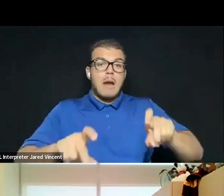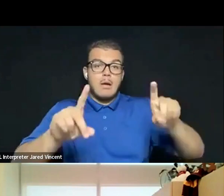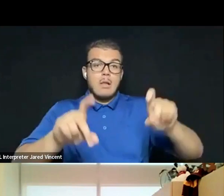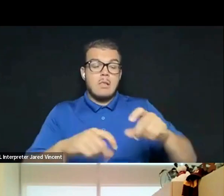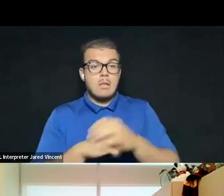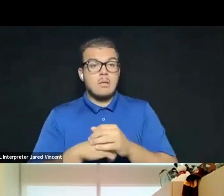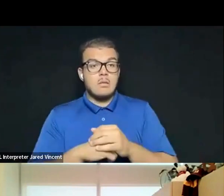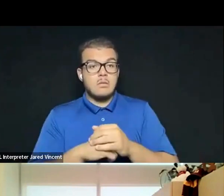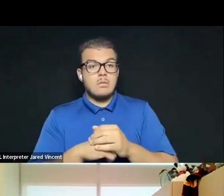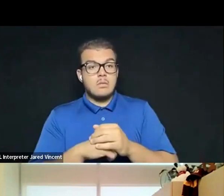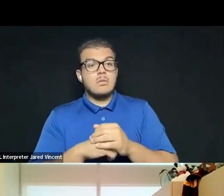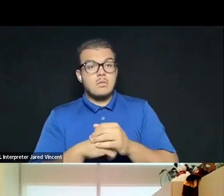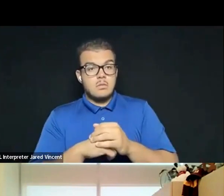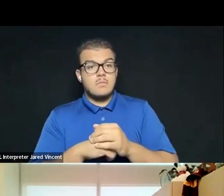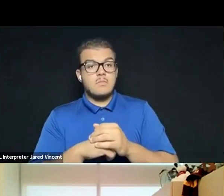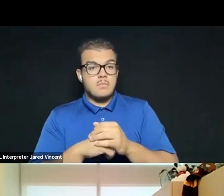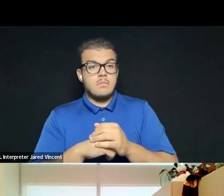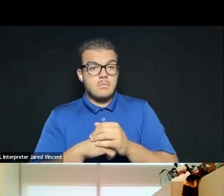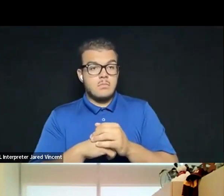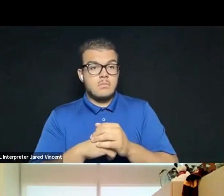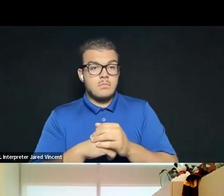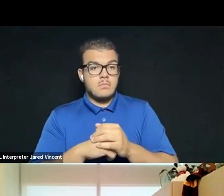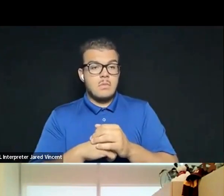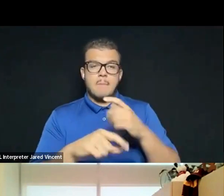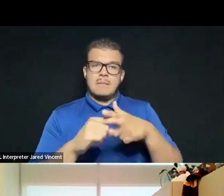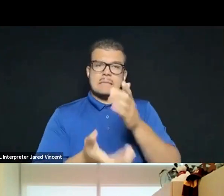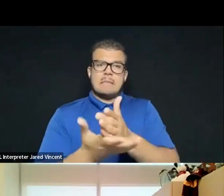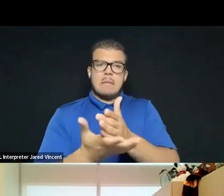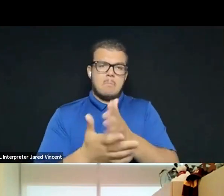from clinical research. I'm going to stop there and